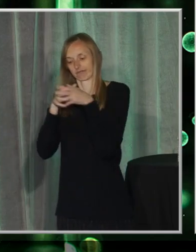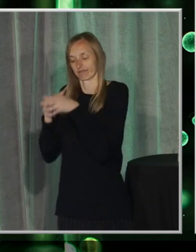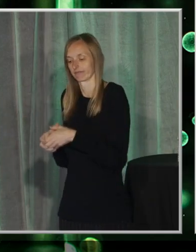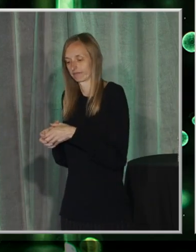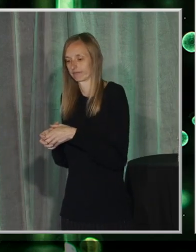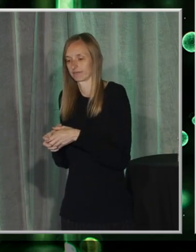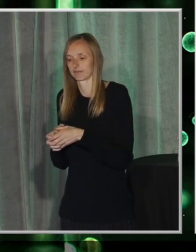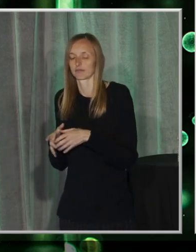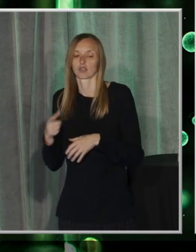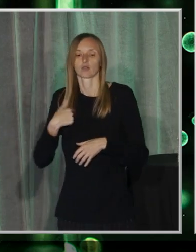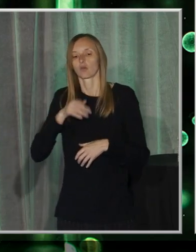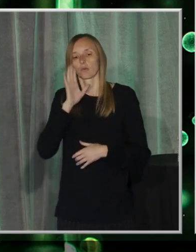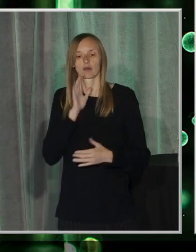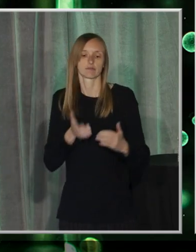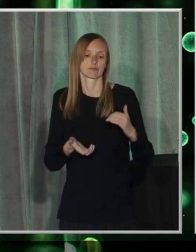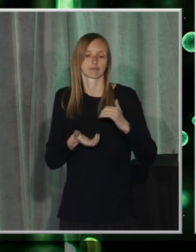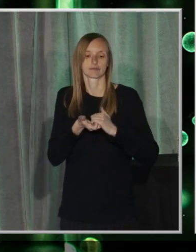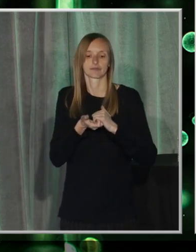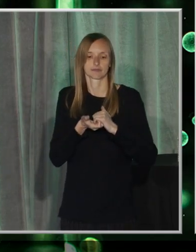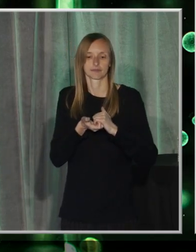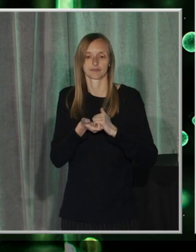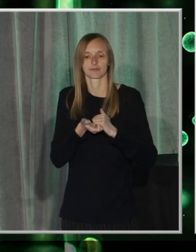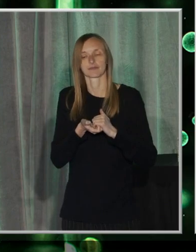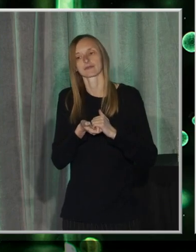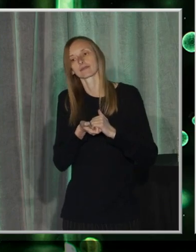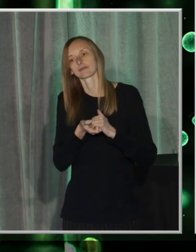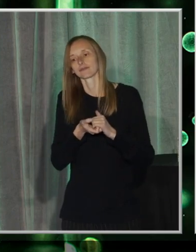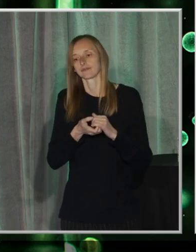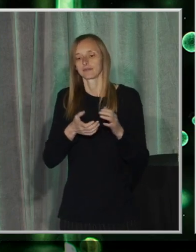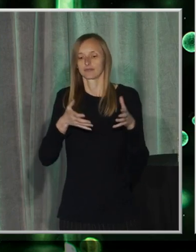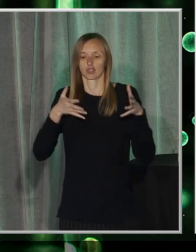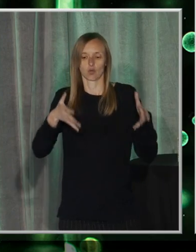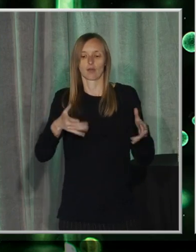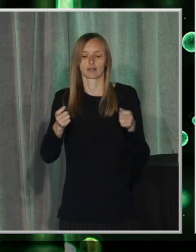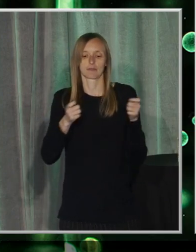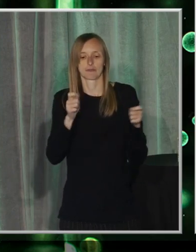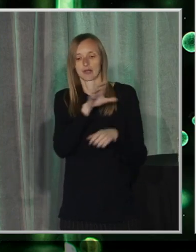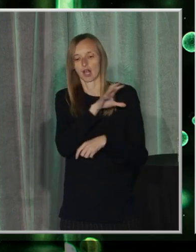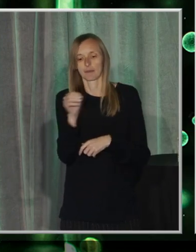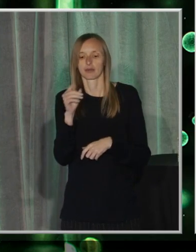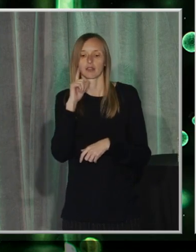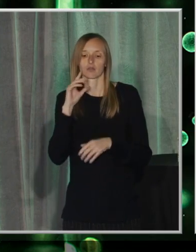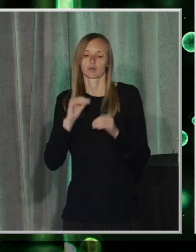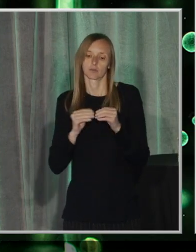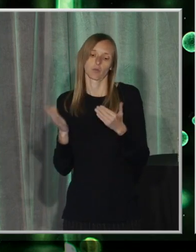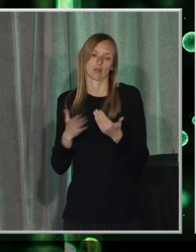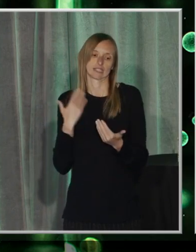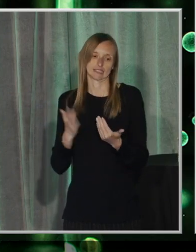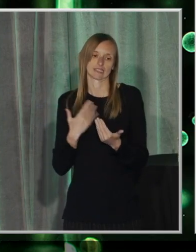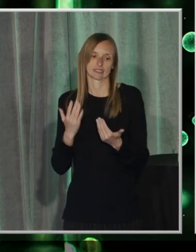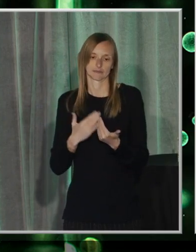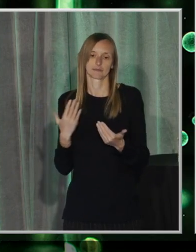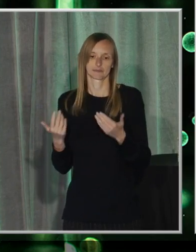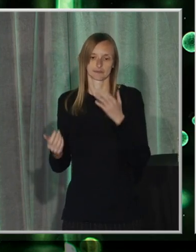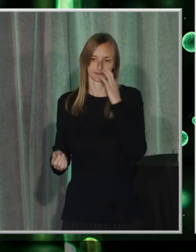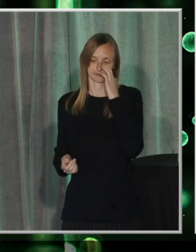be collaborating with that West management company, I think it will be easier for us.